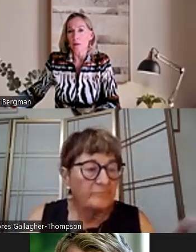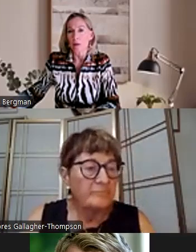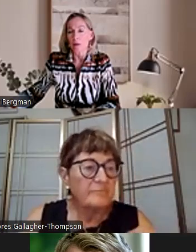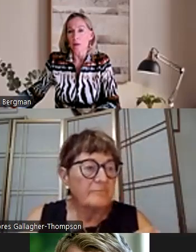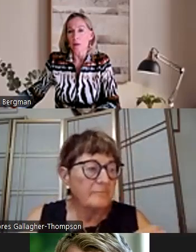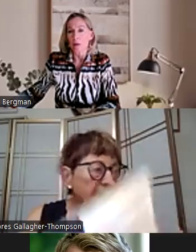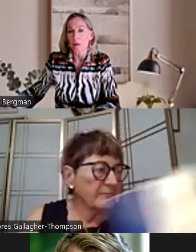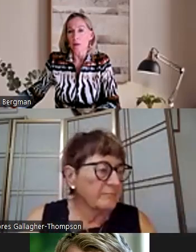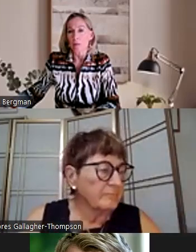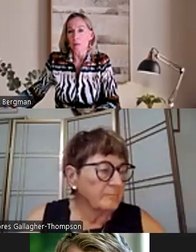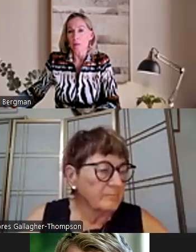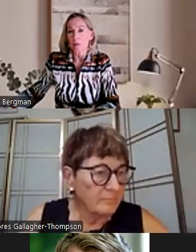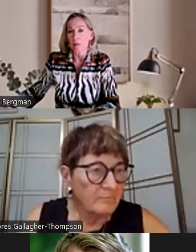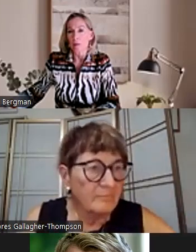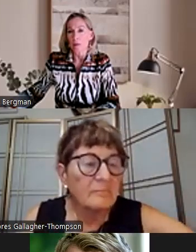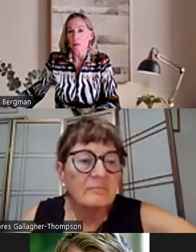All right.